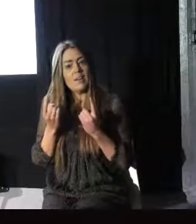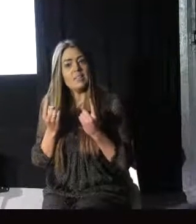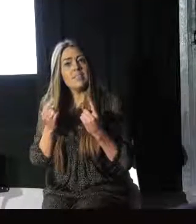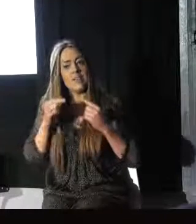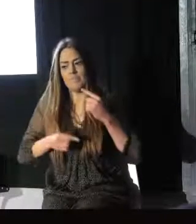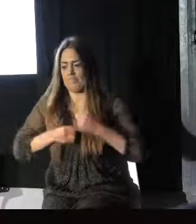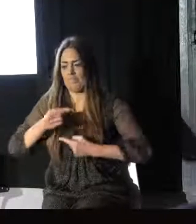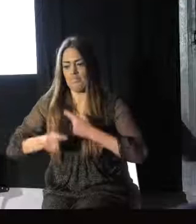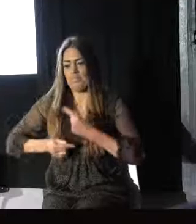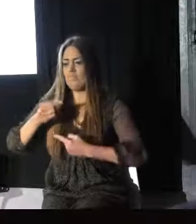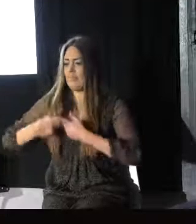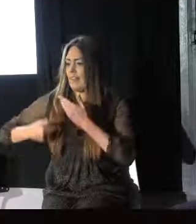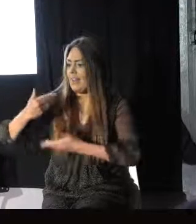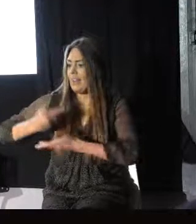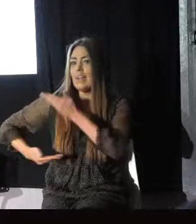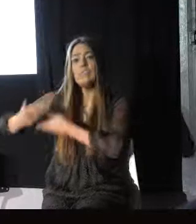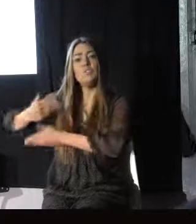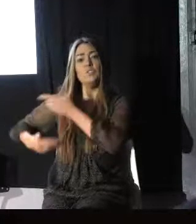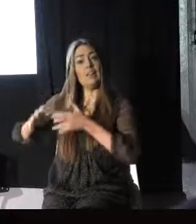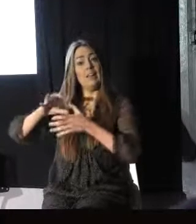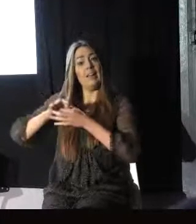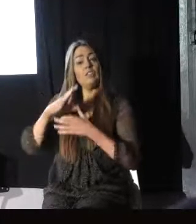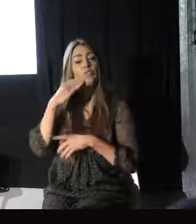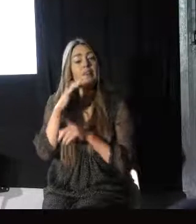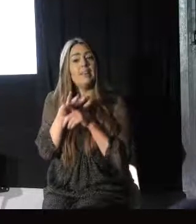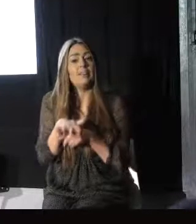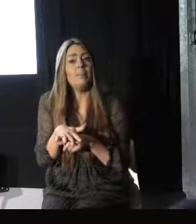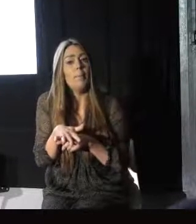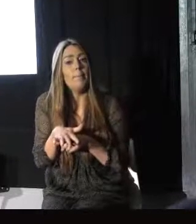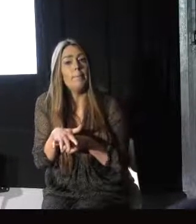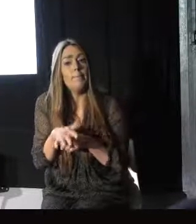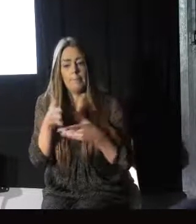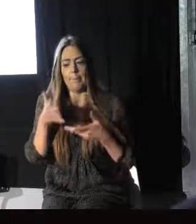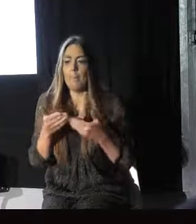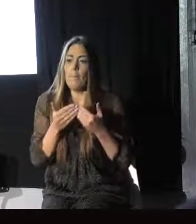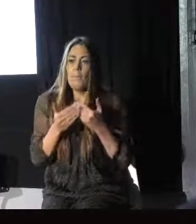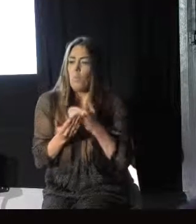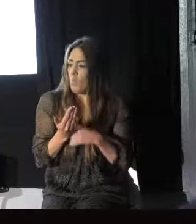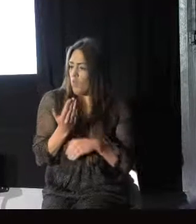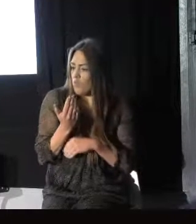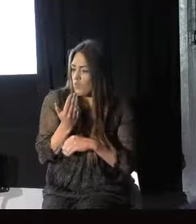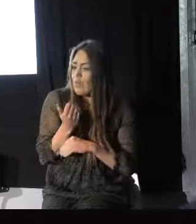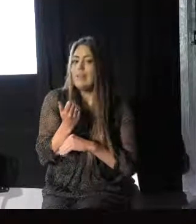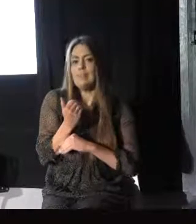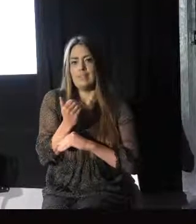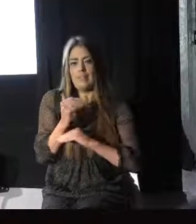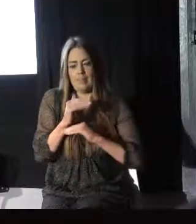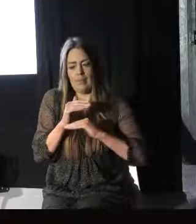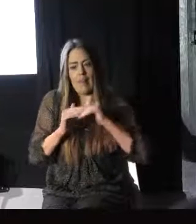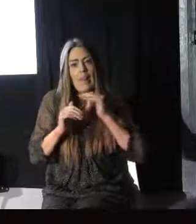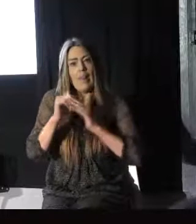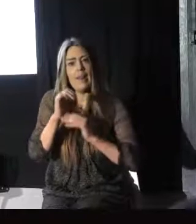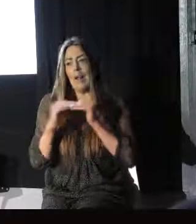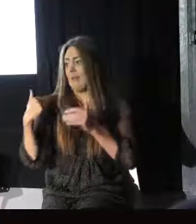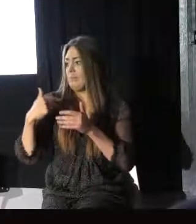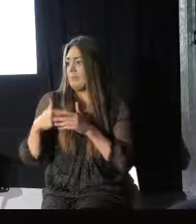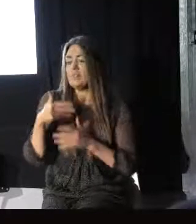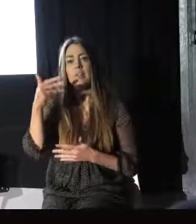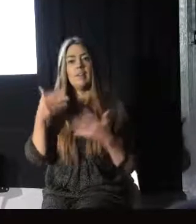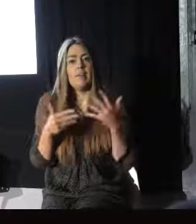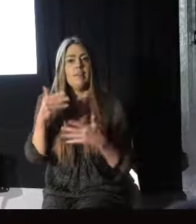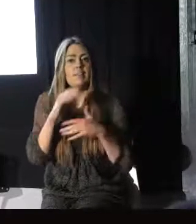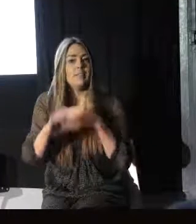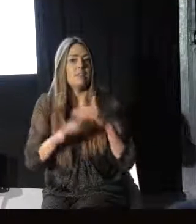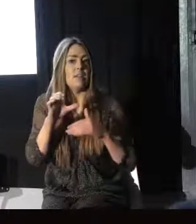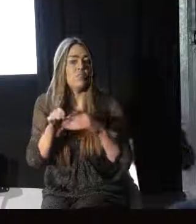the ongoing history of racism, in this case, far more recent layers from the 19th century and also